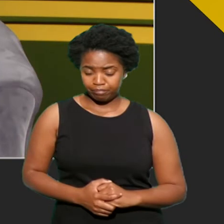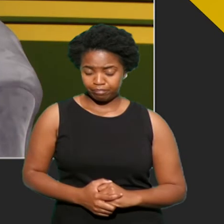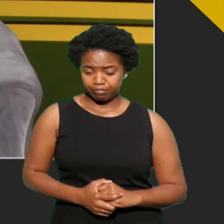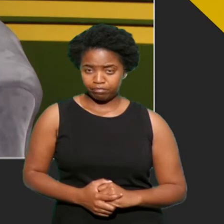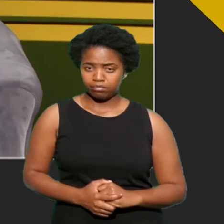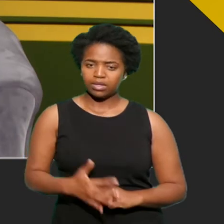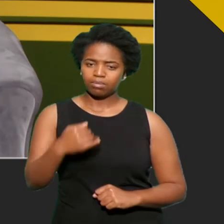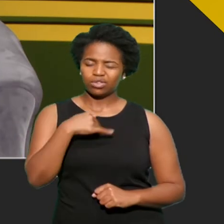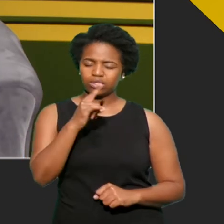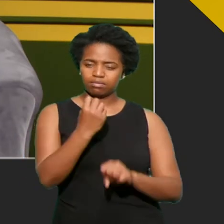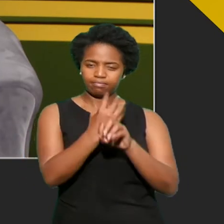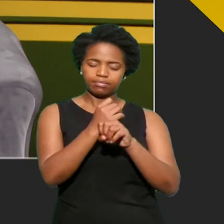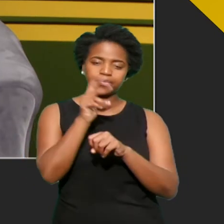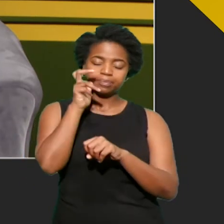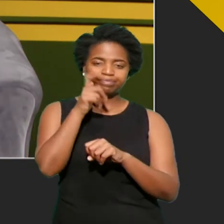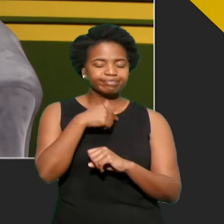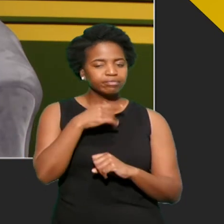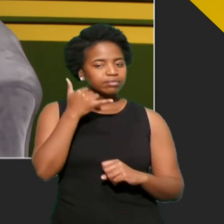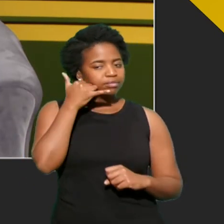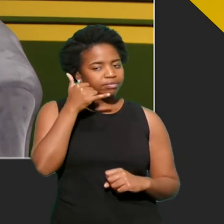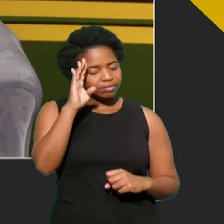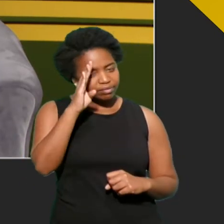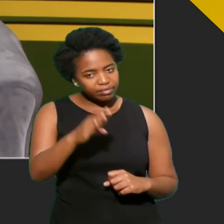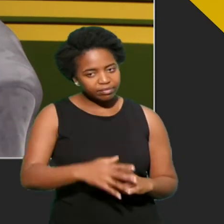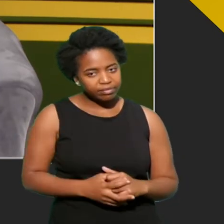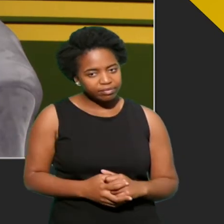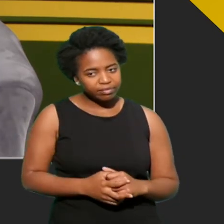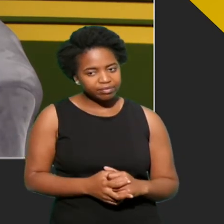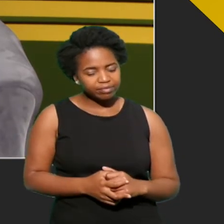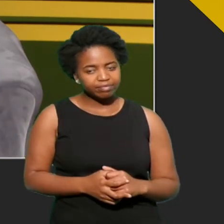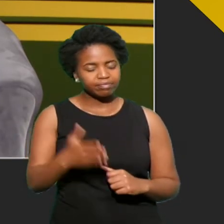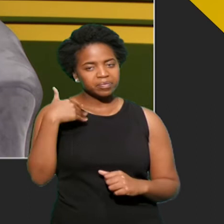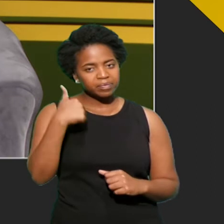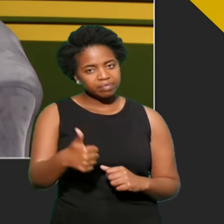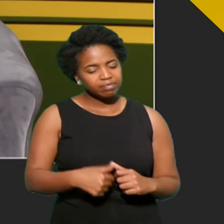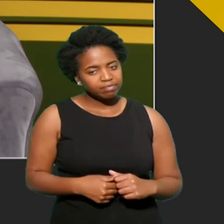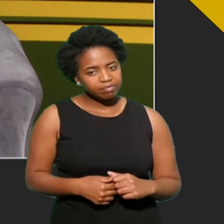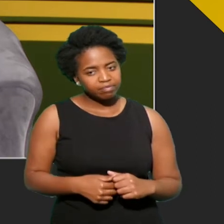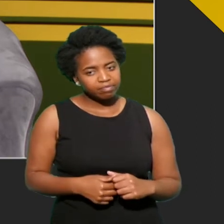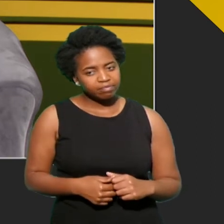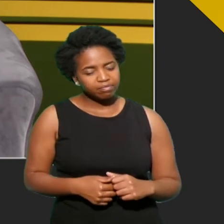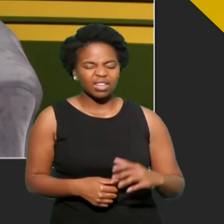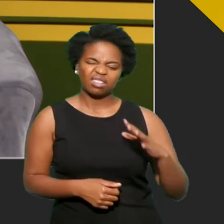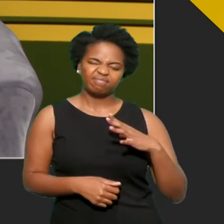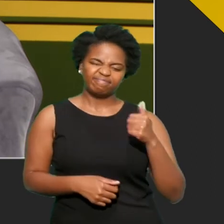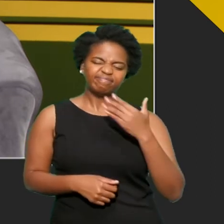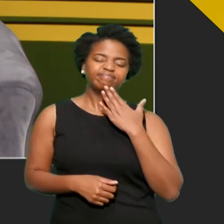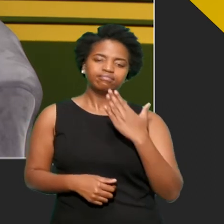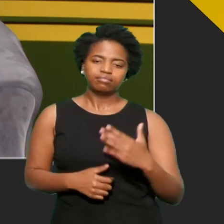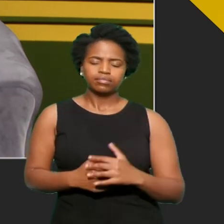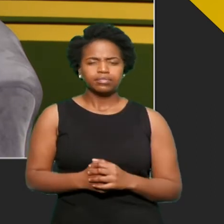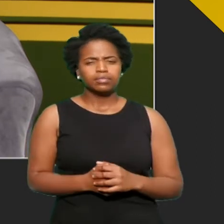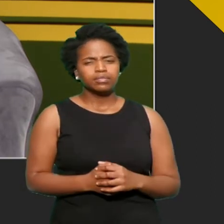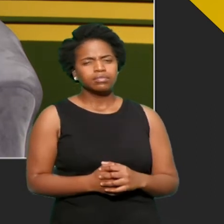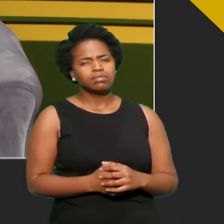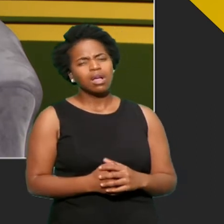So please just hold for us, Professor. Anonymous, hello. Hello. How are you, ma'am? I'm good, thank you. Good, thank